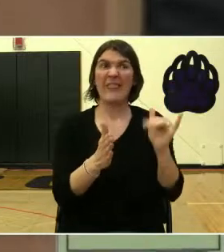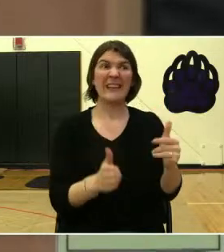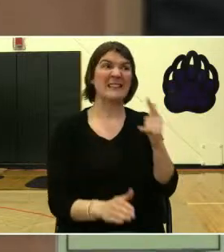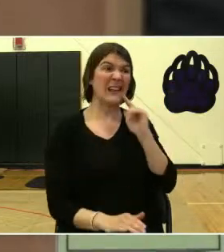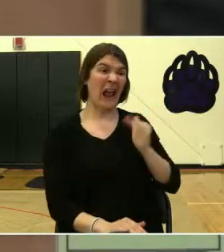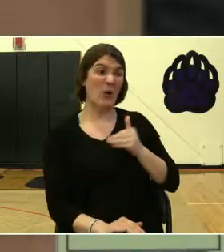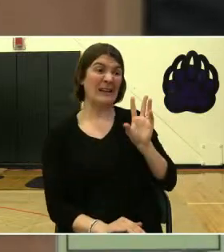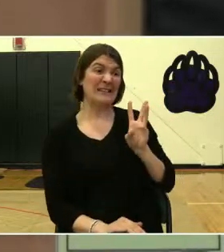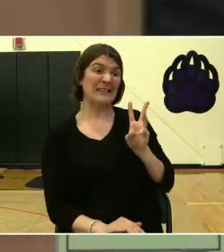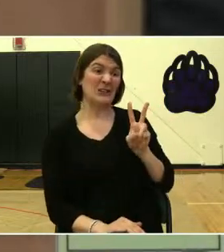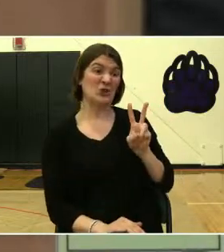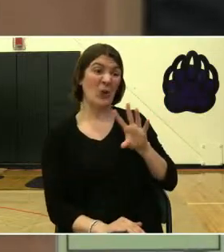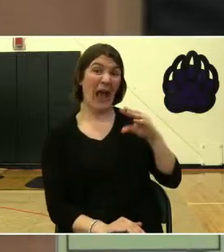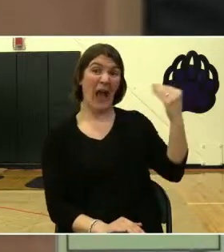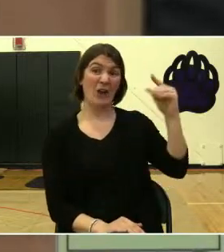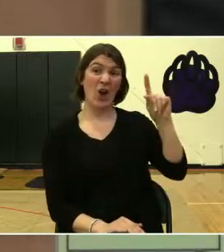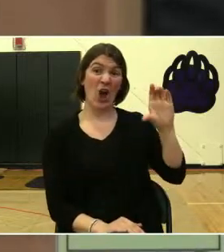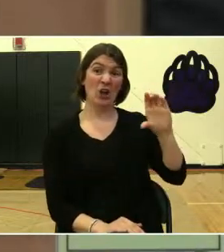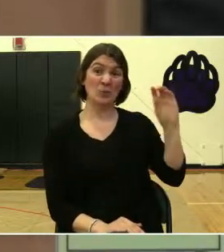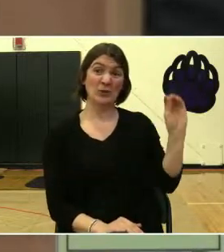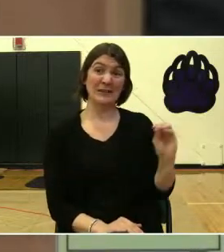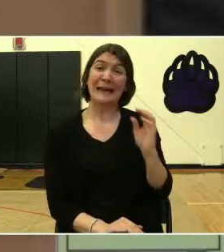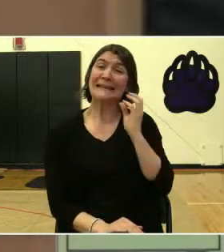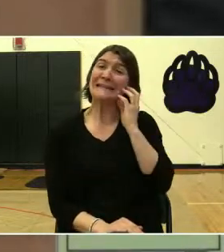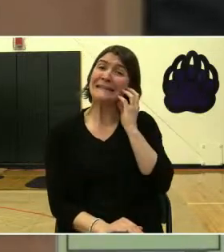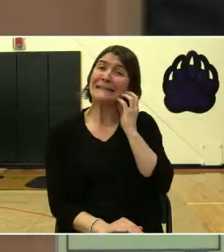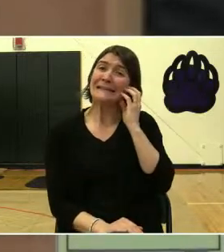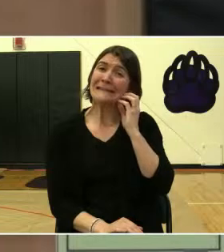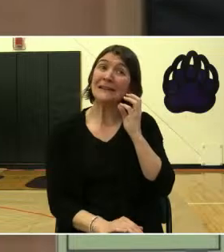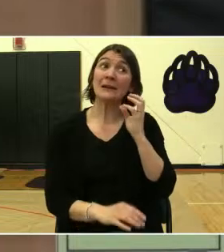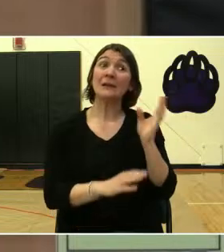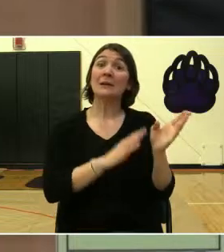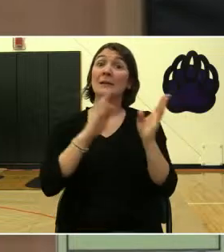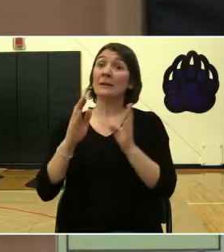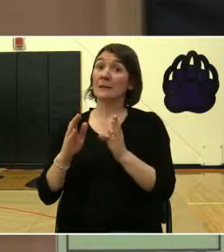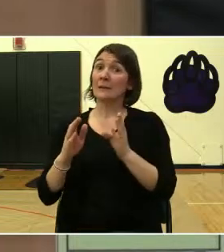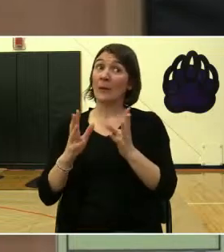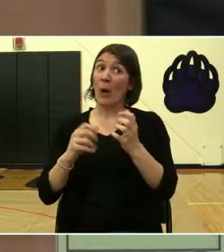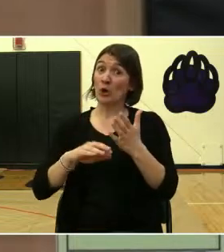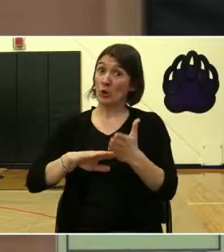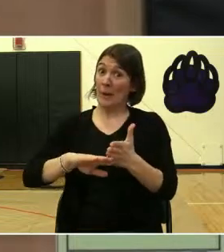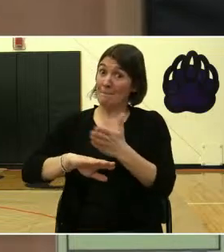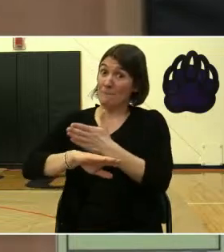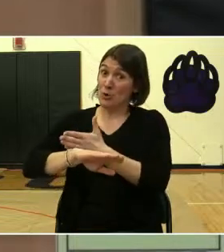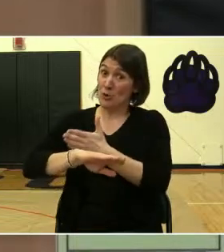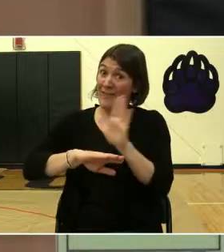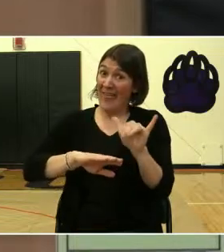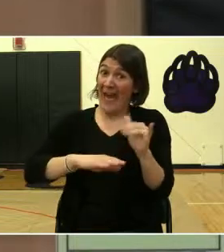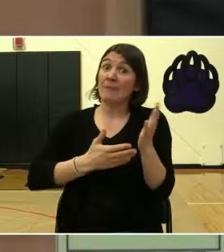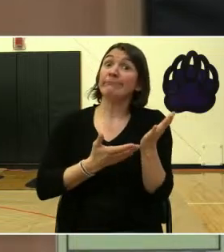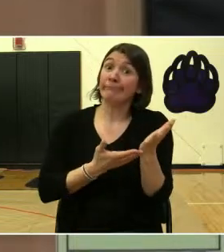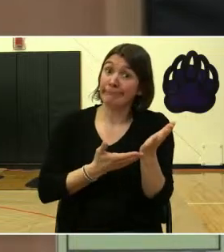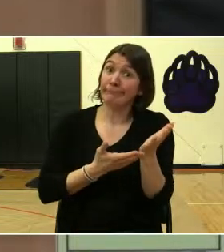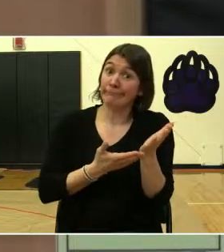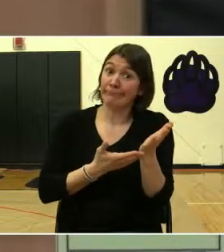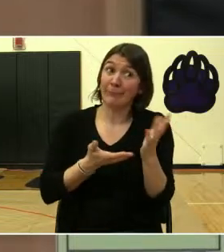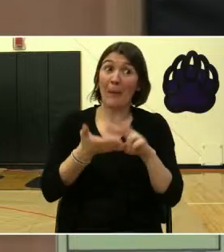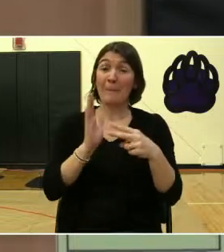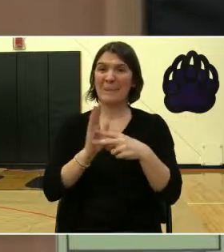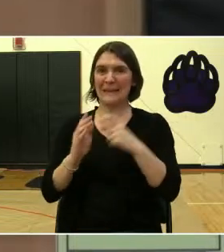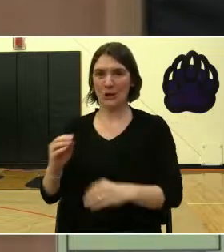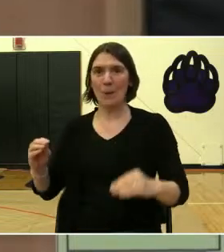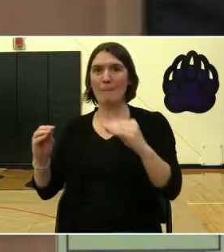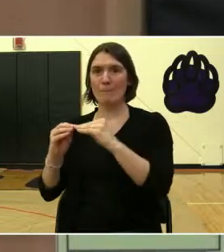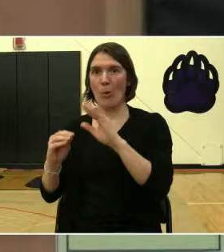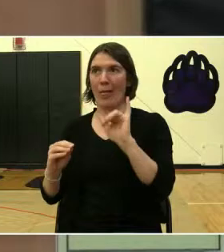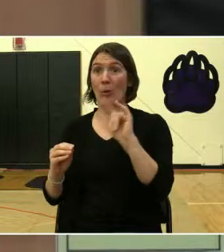62 out of 100 um you know to improve to improve that um obviously we need